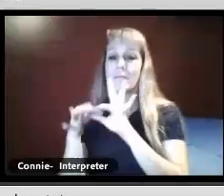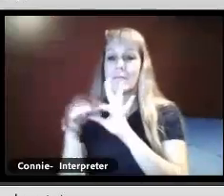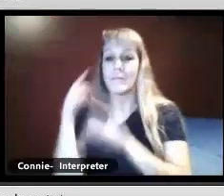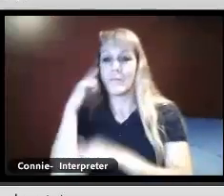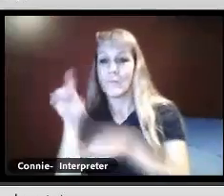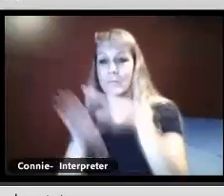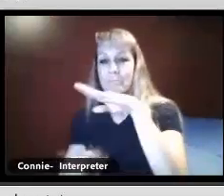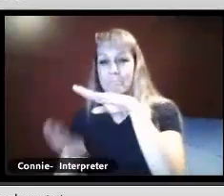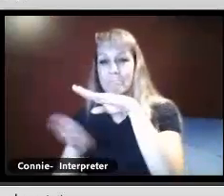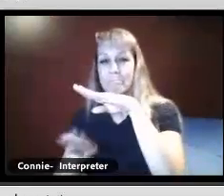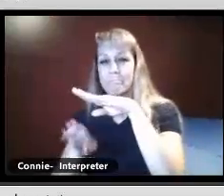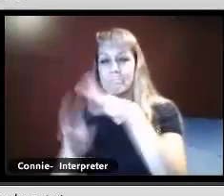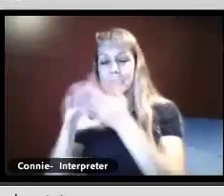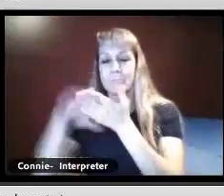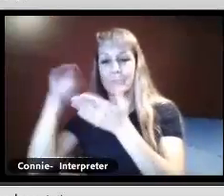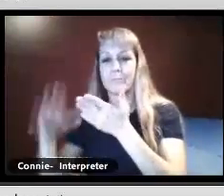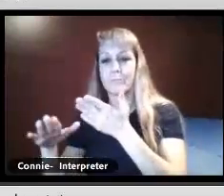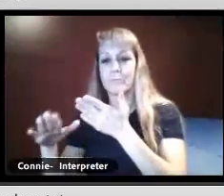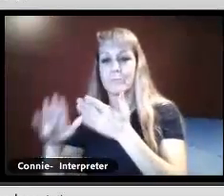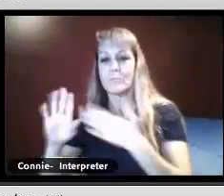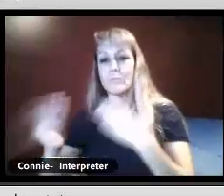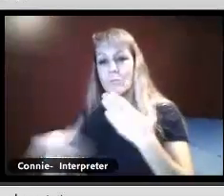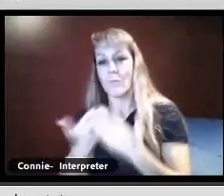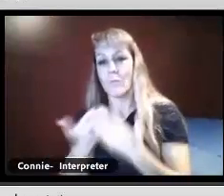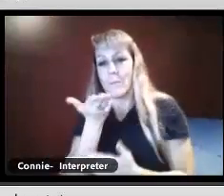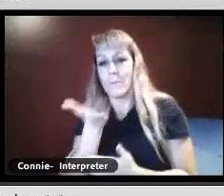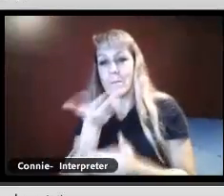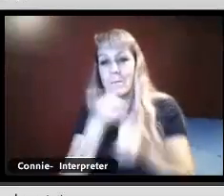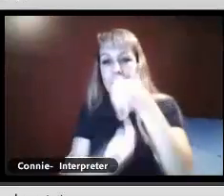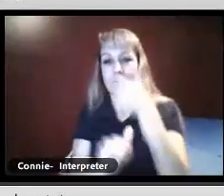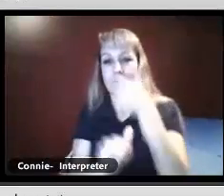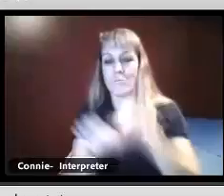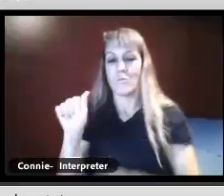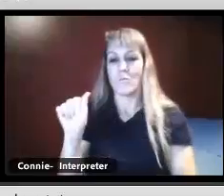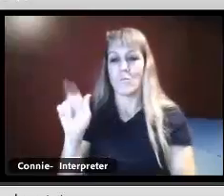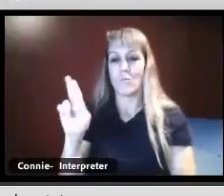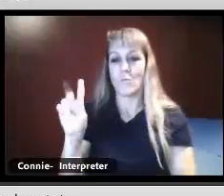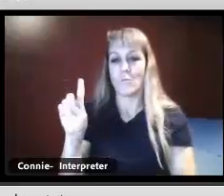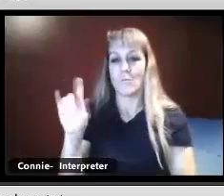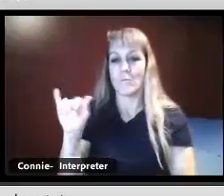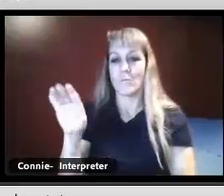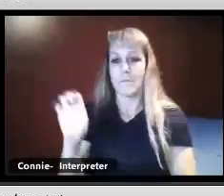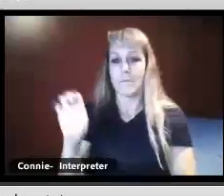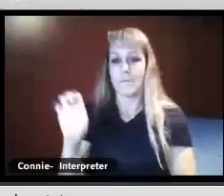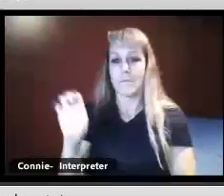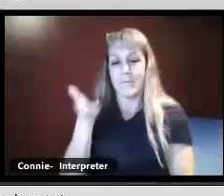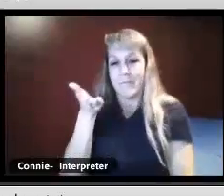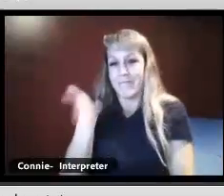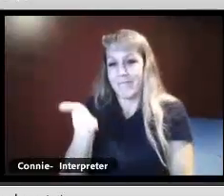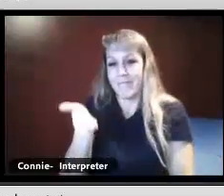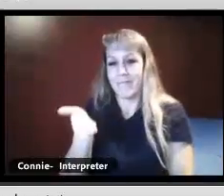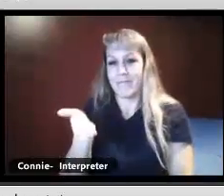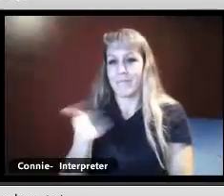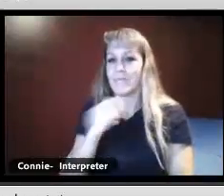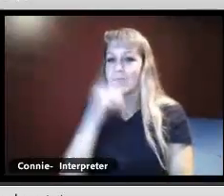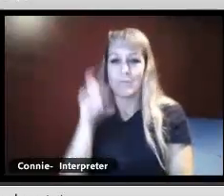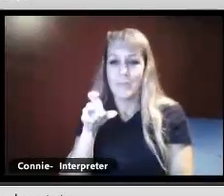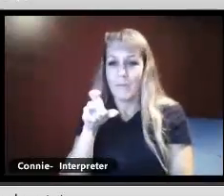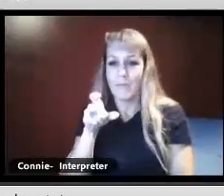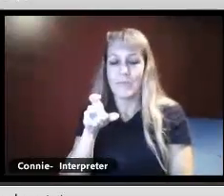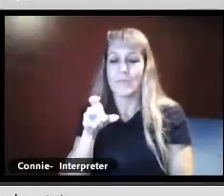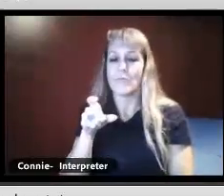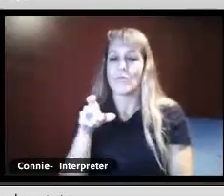students are all represented here under audience. It's all there for you. You do not need to go